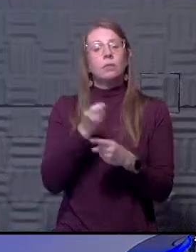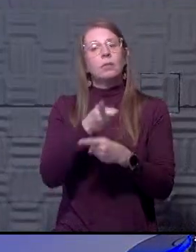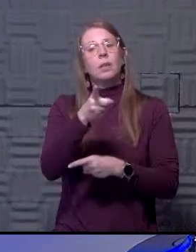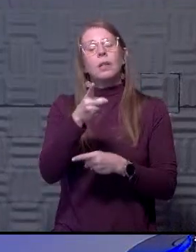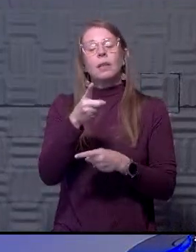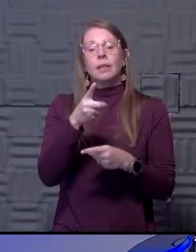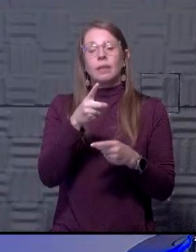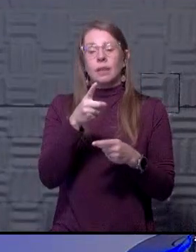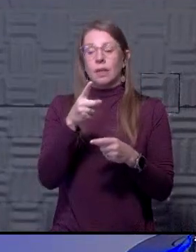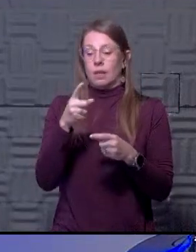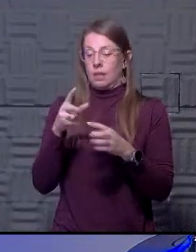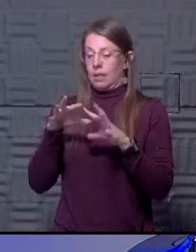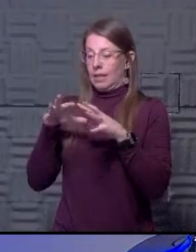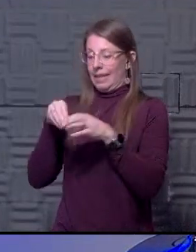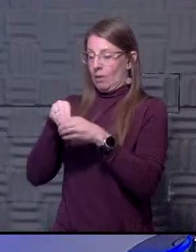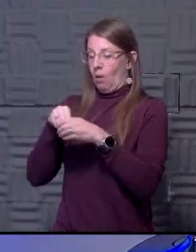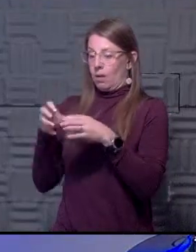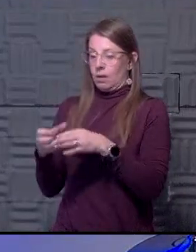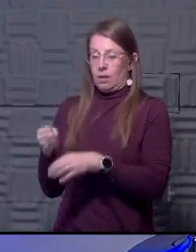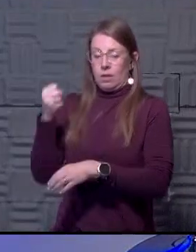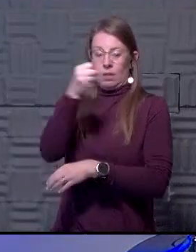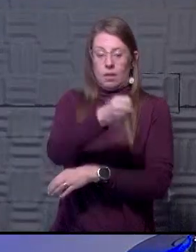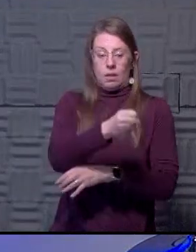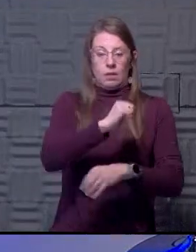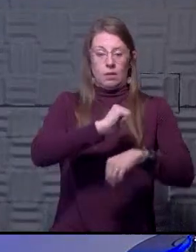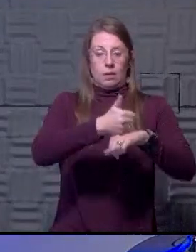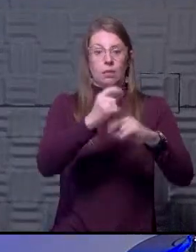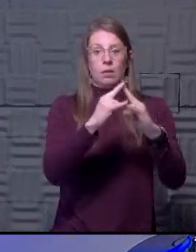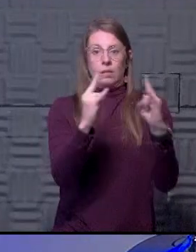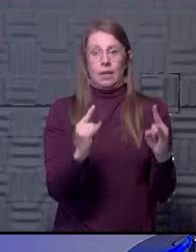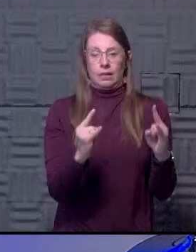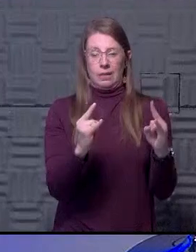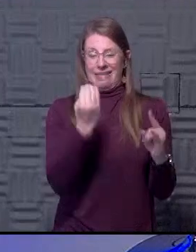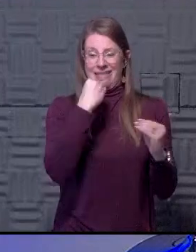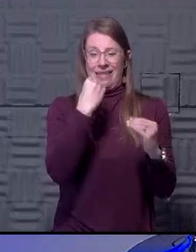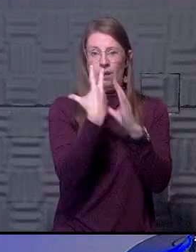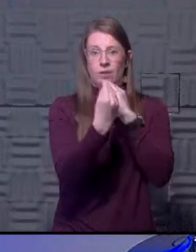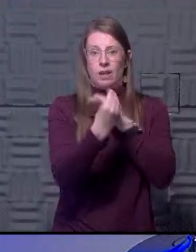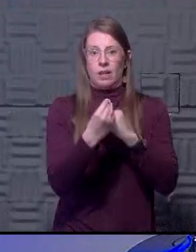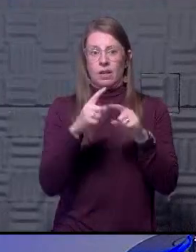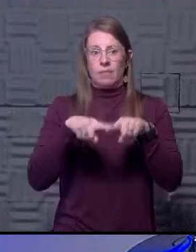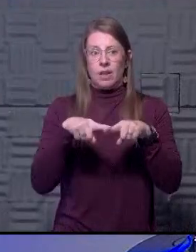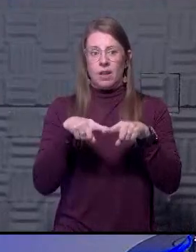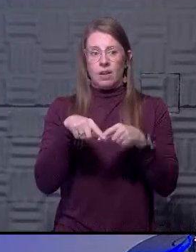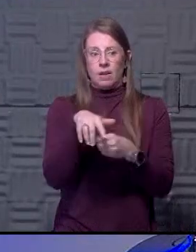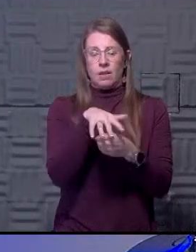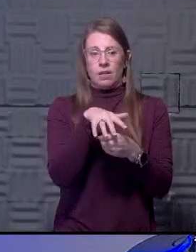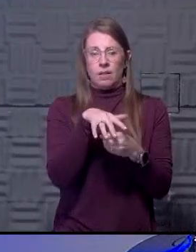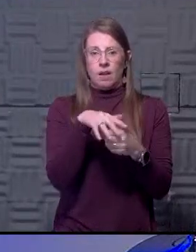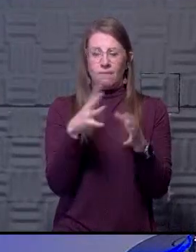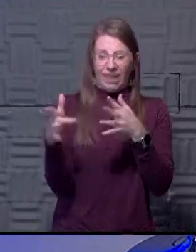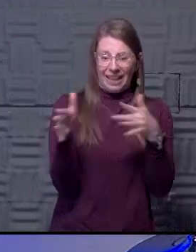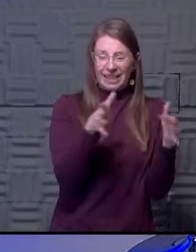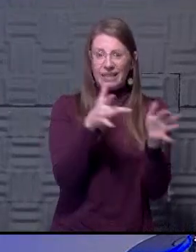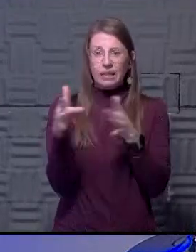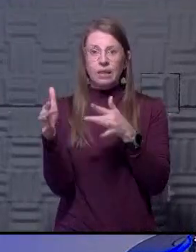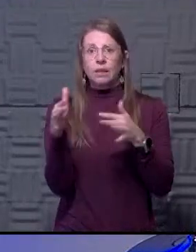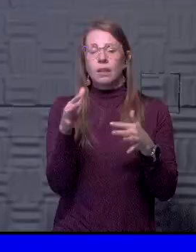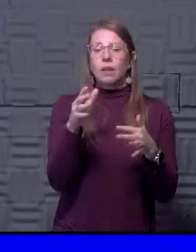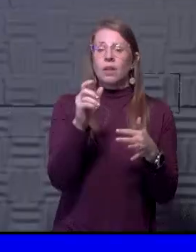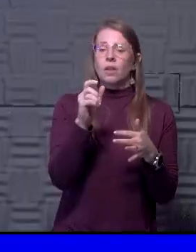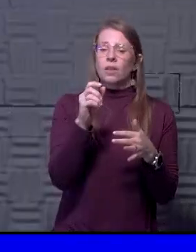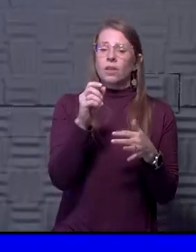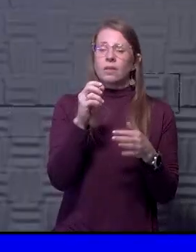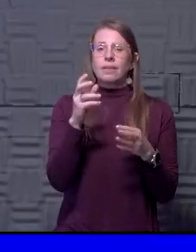moving the indoors to the outdoors by putting up one of those tents, it just all depends on the ventilation and how much you can create those turbulent